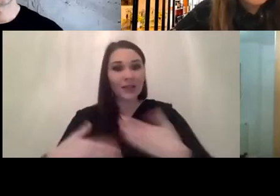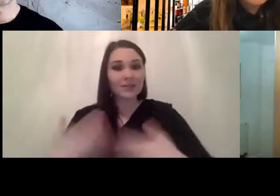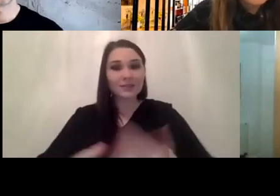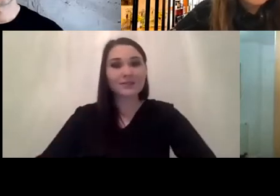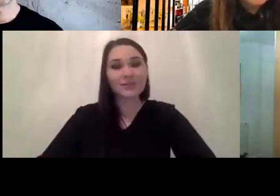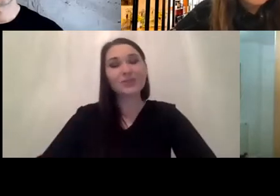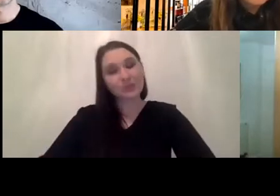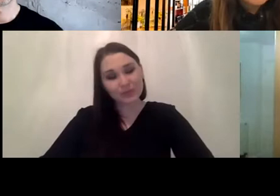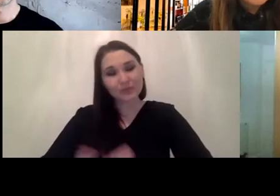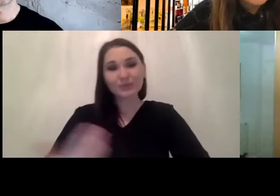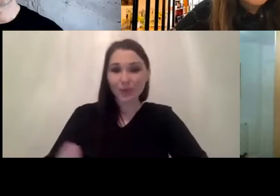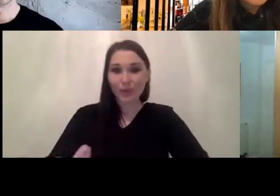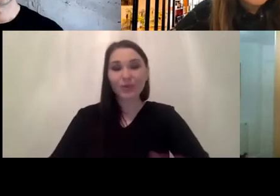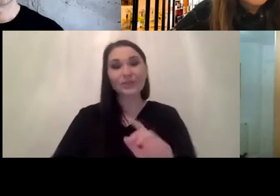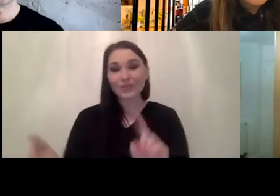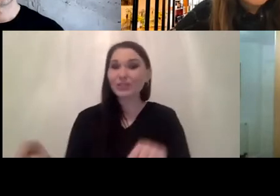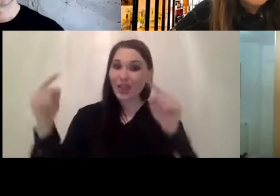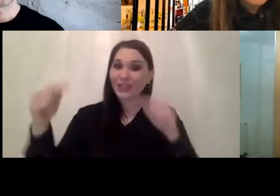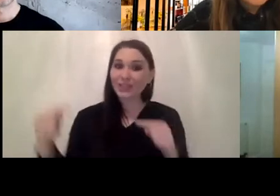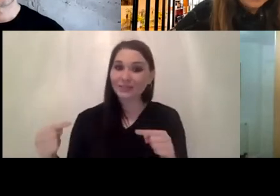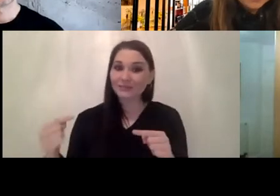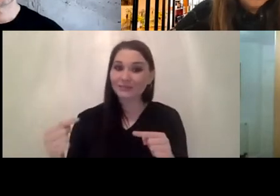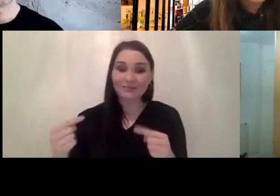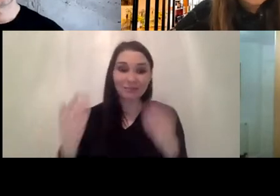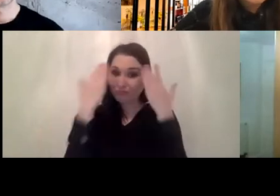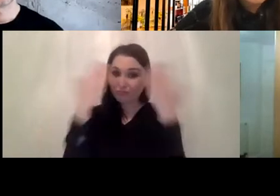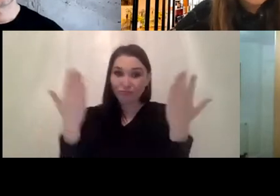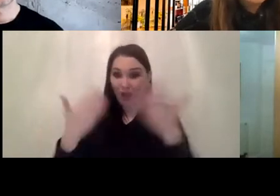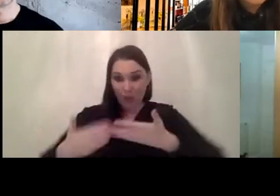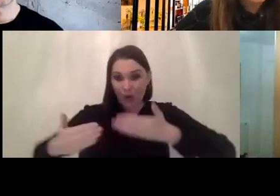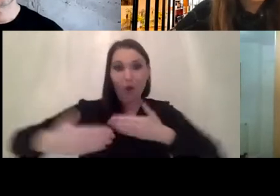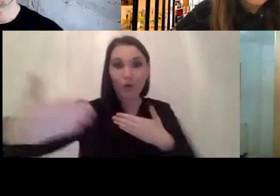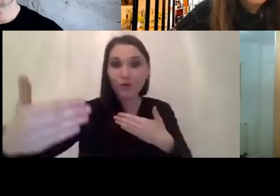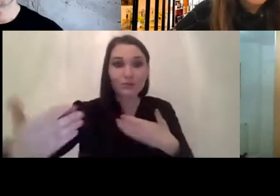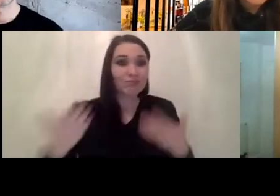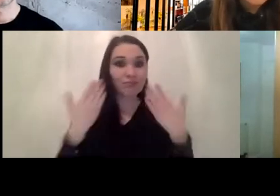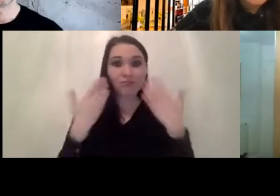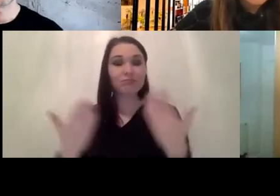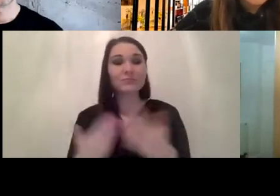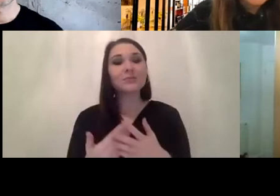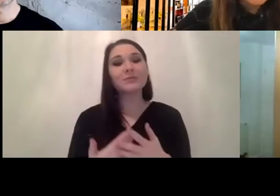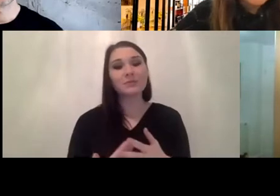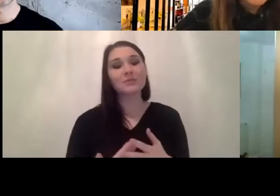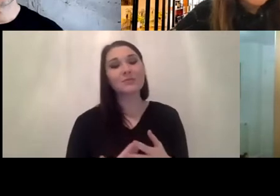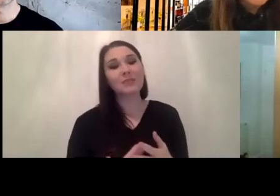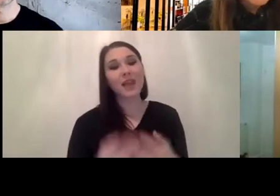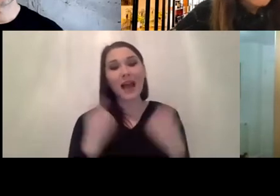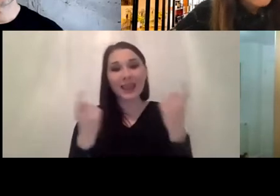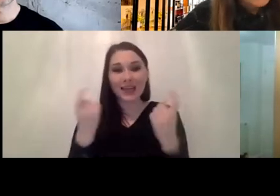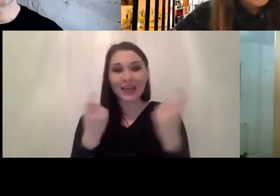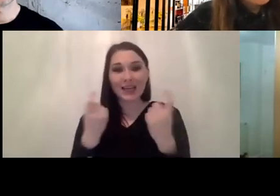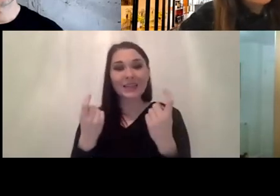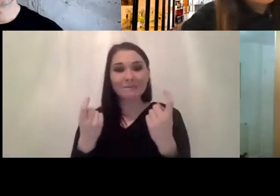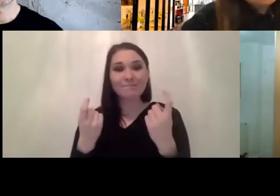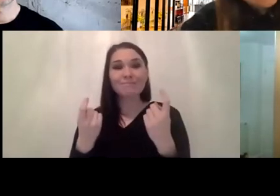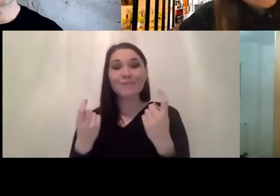I think that was challenging to start with, not knowing how long it was going to go on for. Then I think it was initially getting